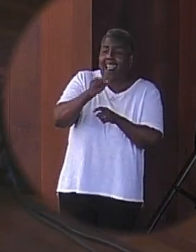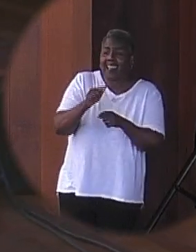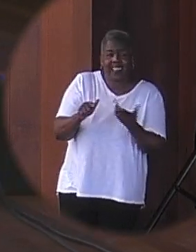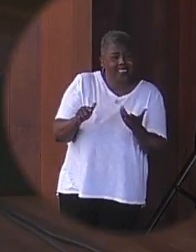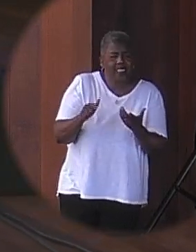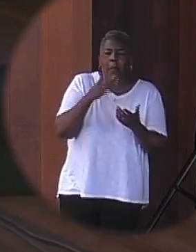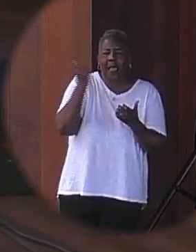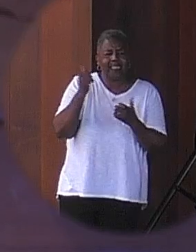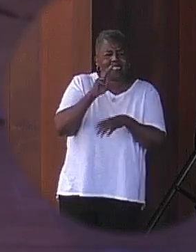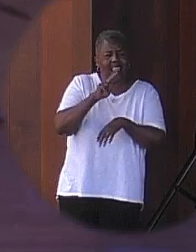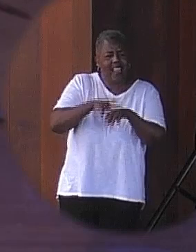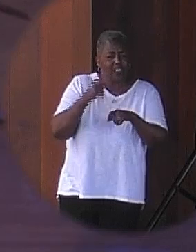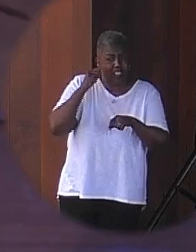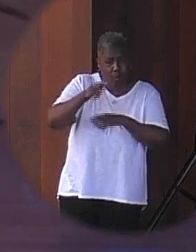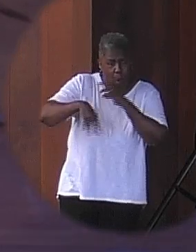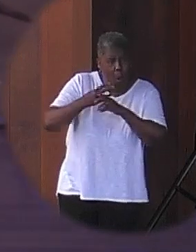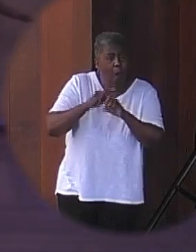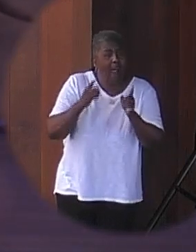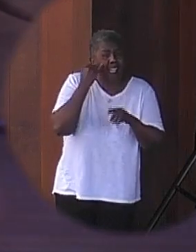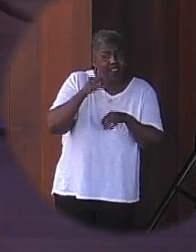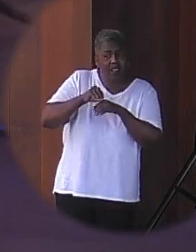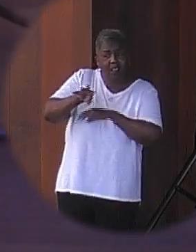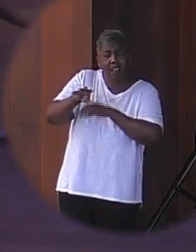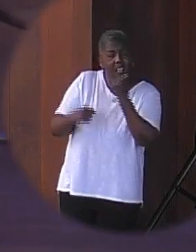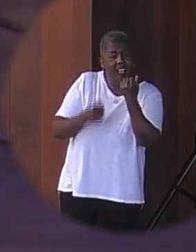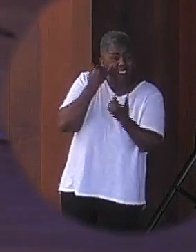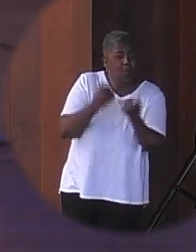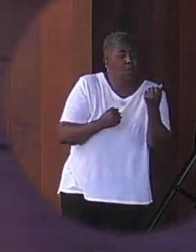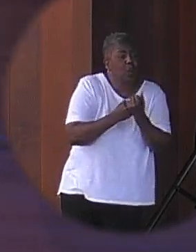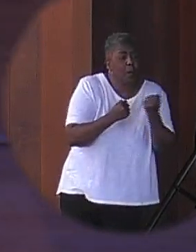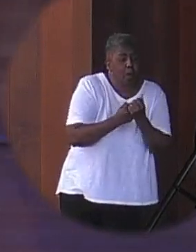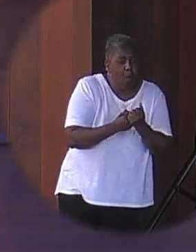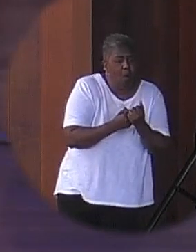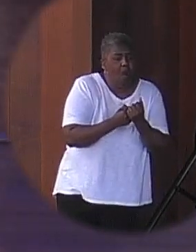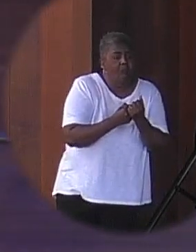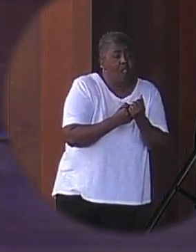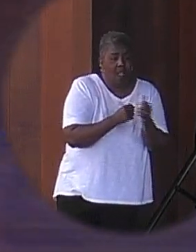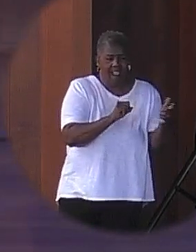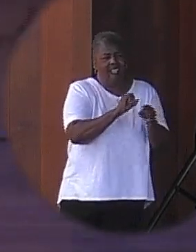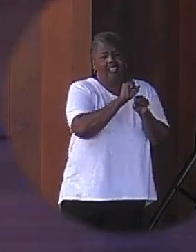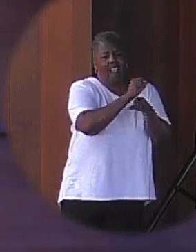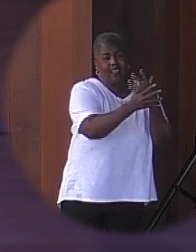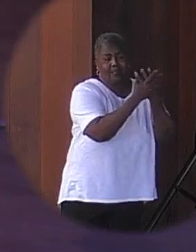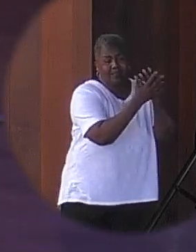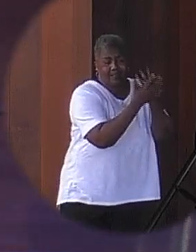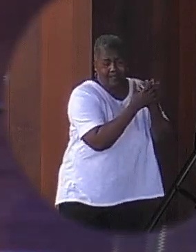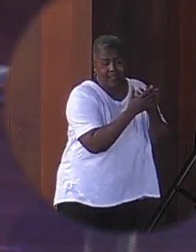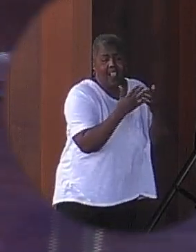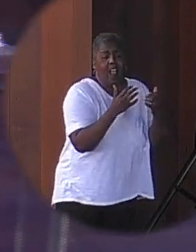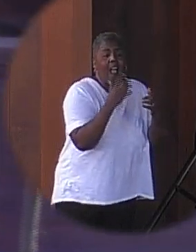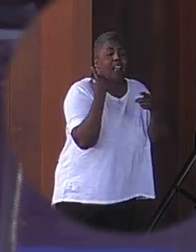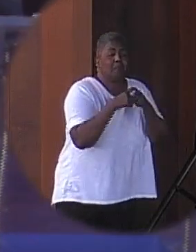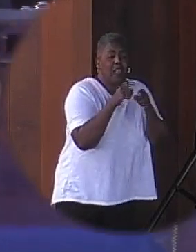greatest nation in the world. But if it causes you to support locking up Latino children in cages